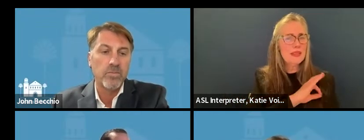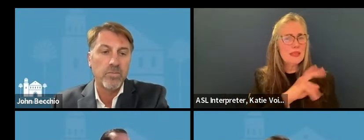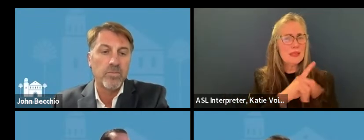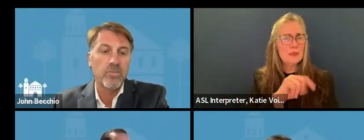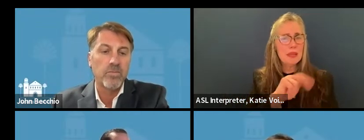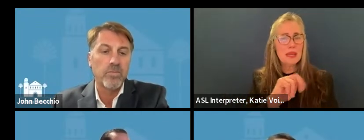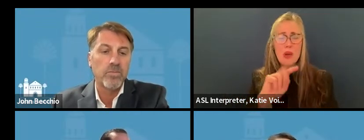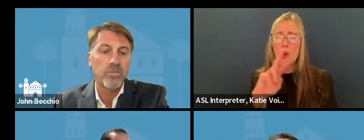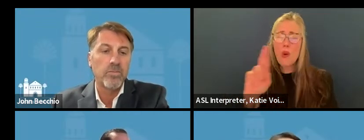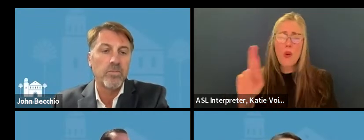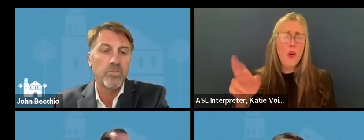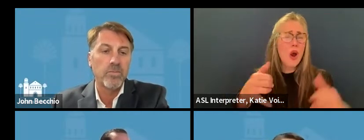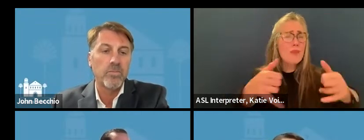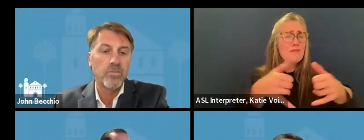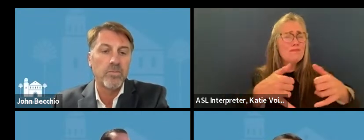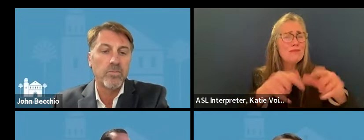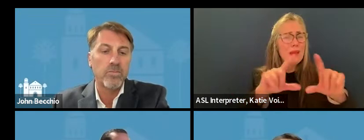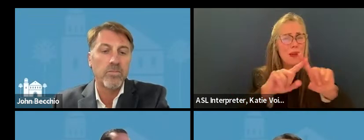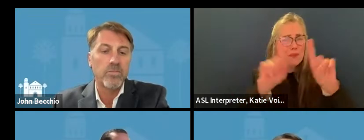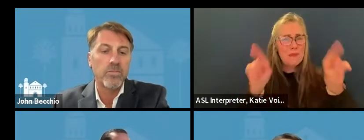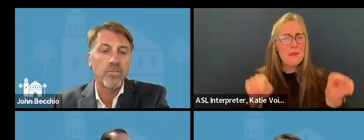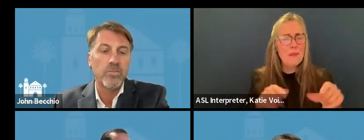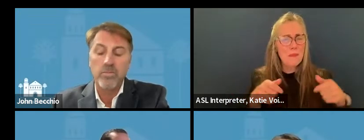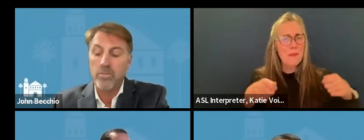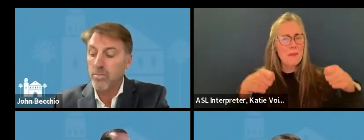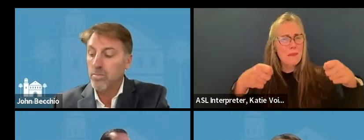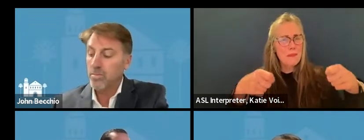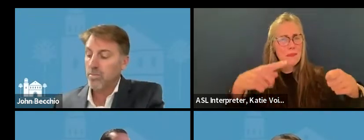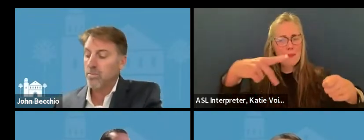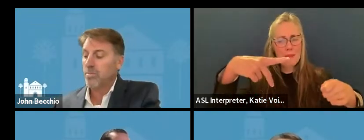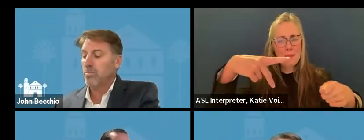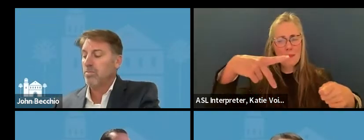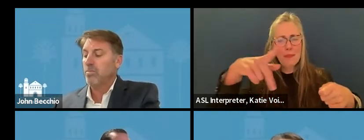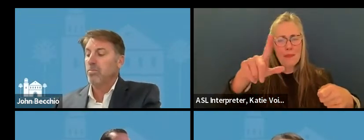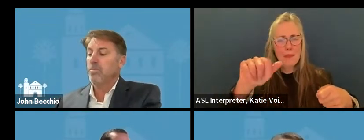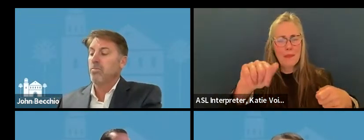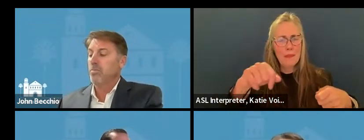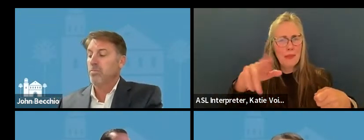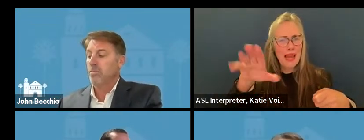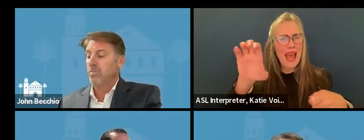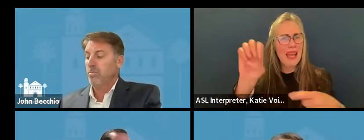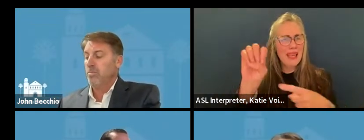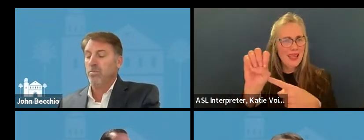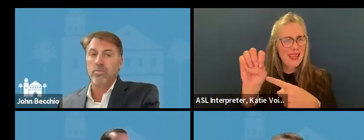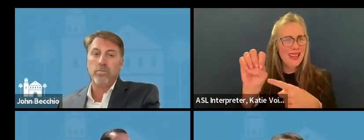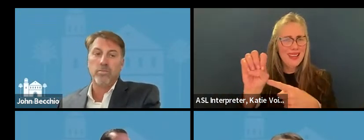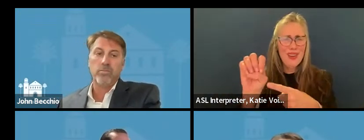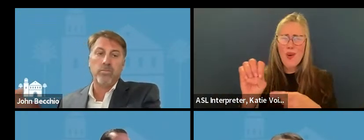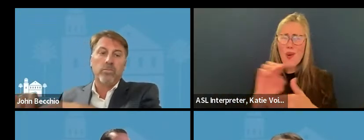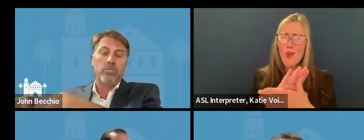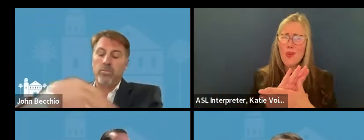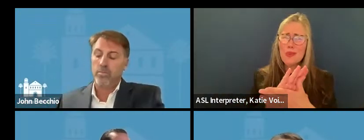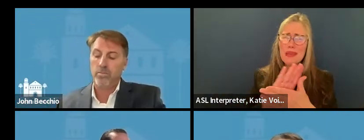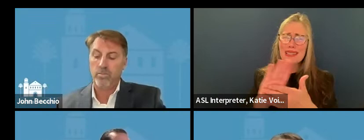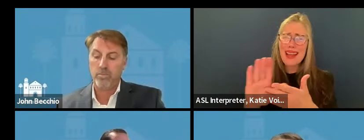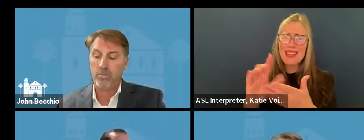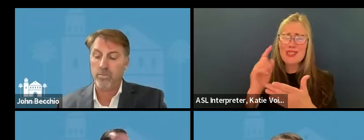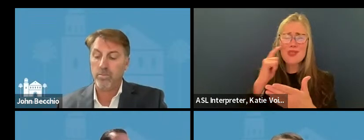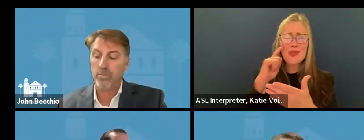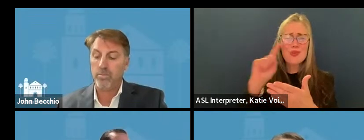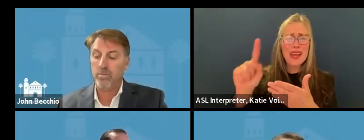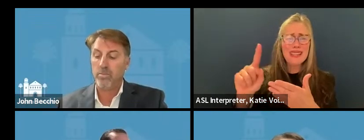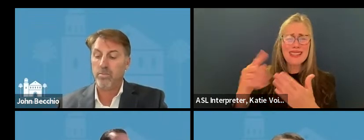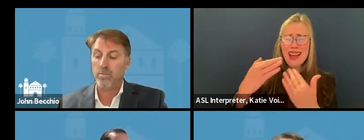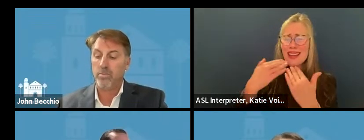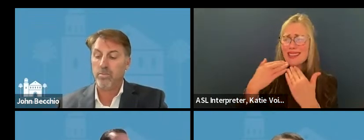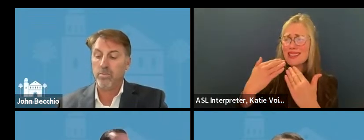plaque. I think as this policy says, a plaque would be very nice, acknowledging somebody's service,